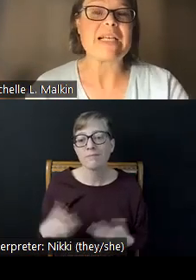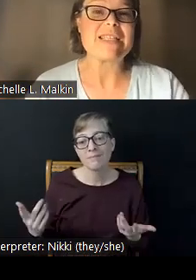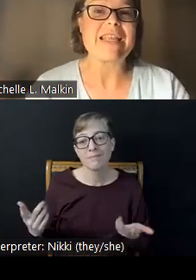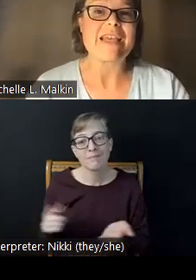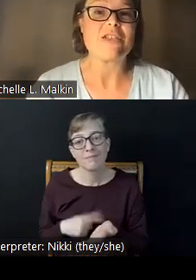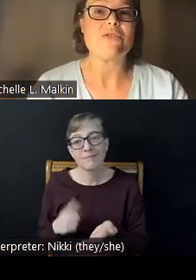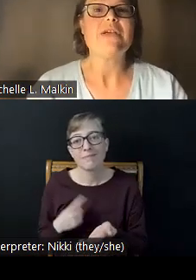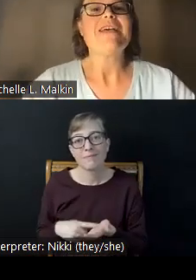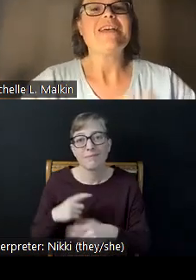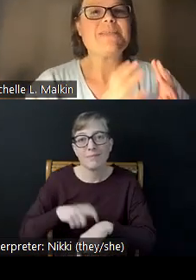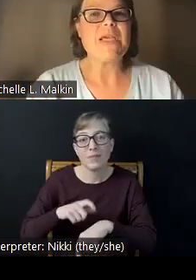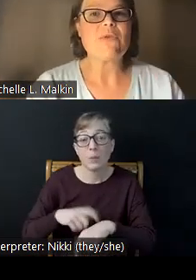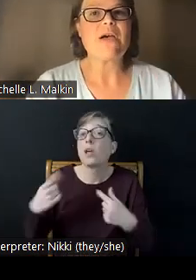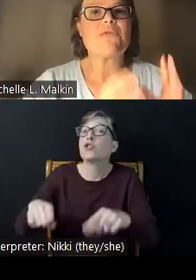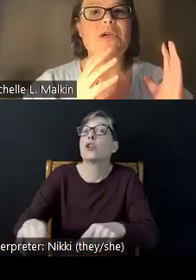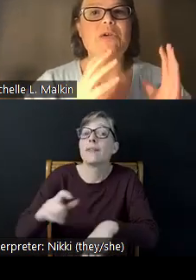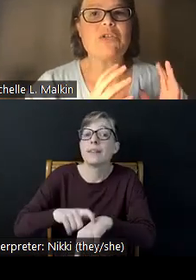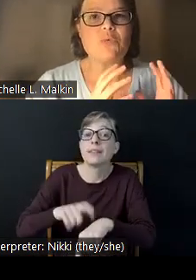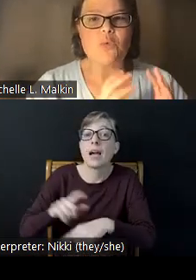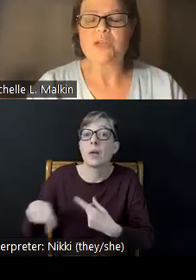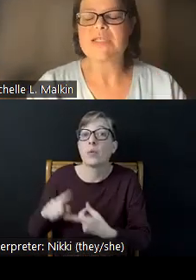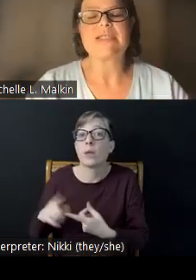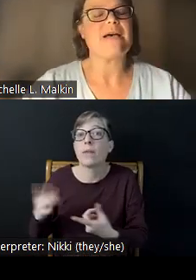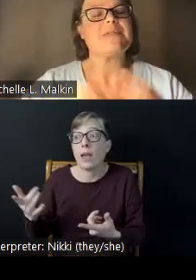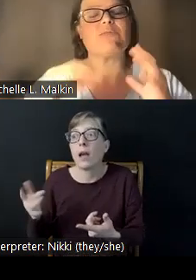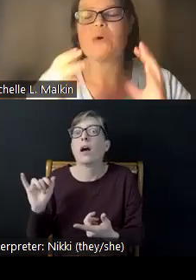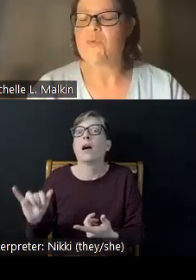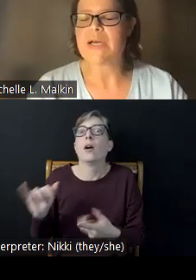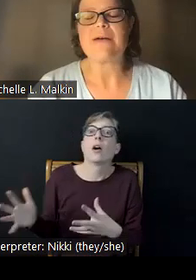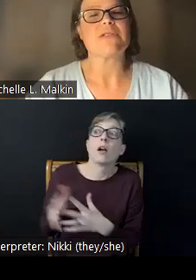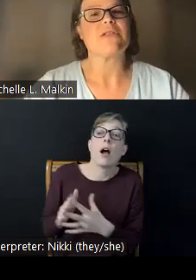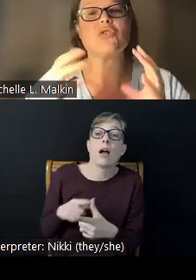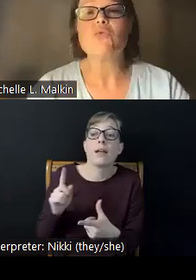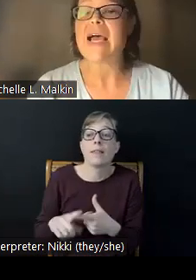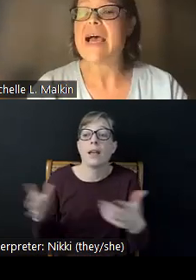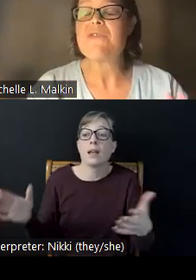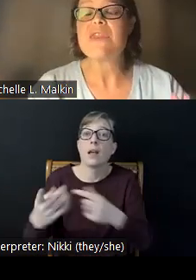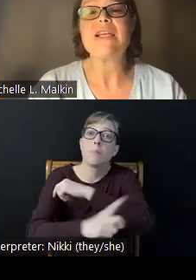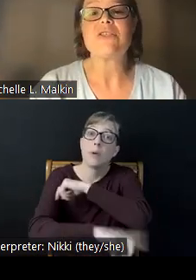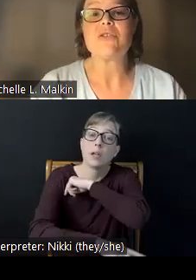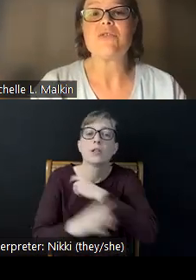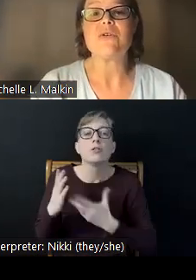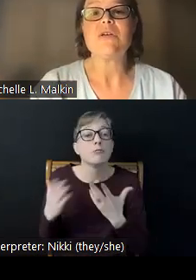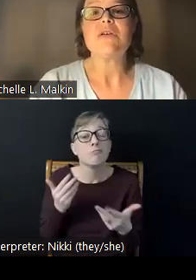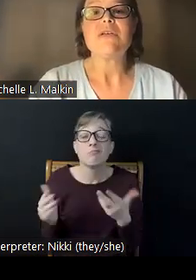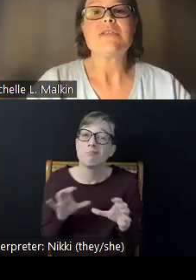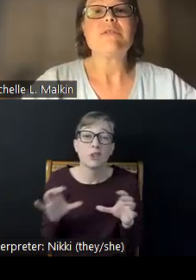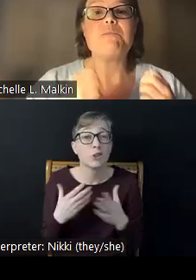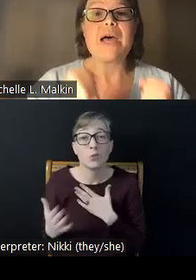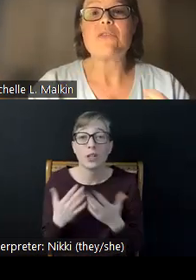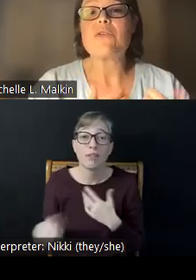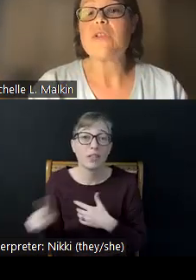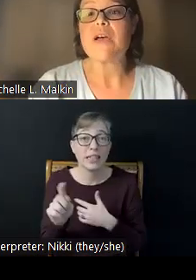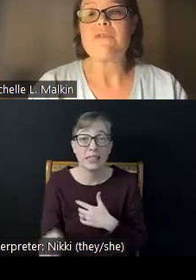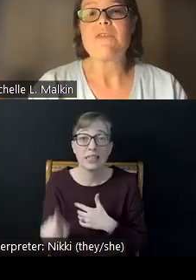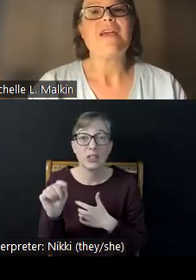the best thing they can do is be in recovery, work the steps, work with a counselor, do whatever they need to do to